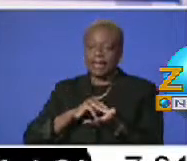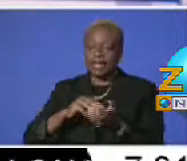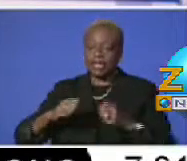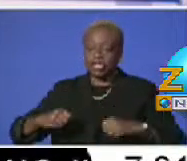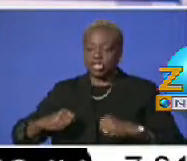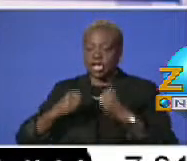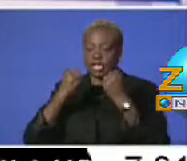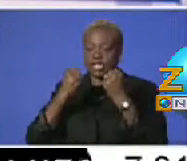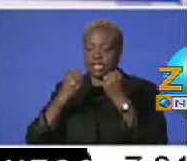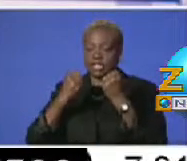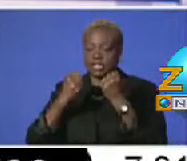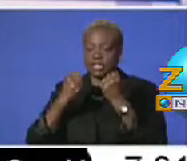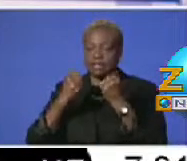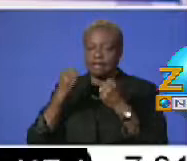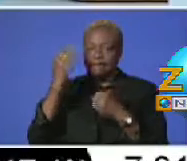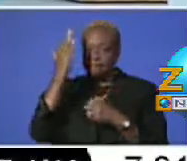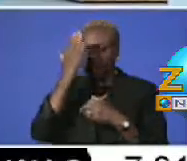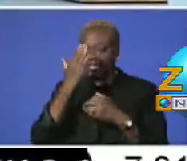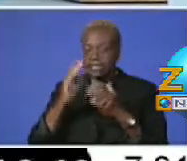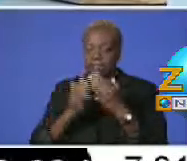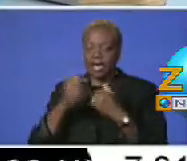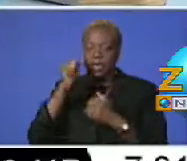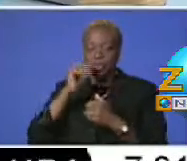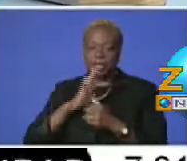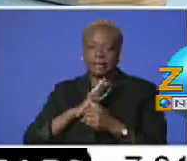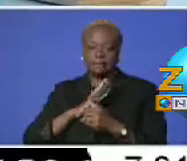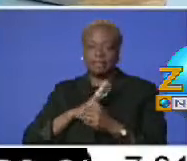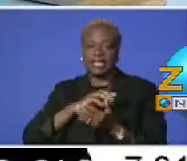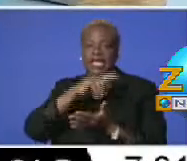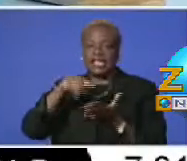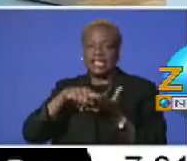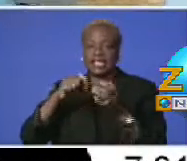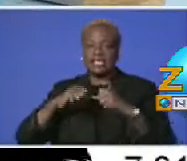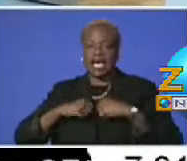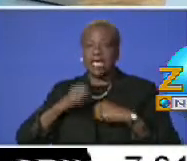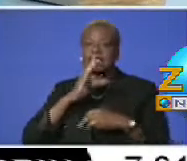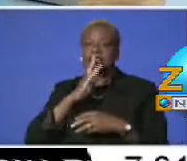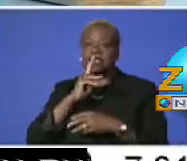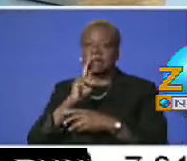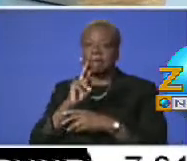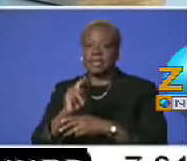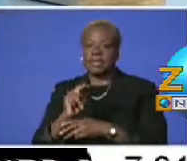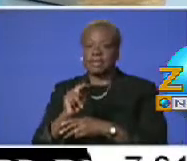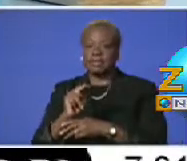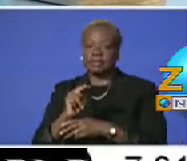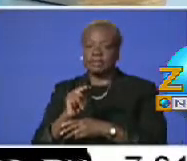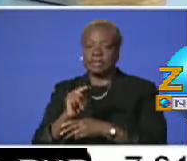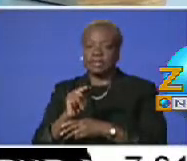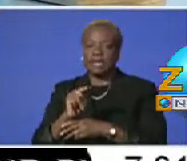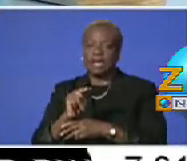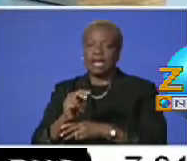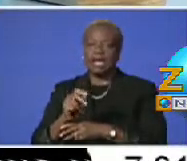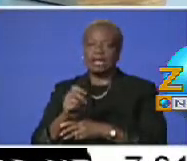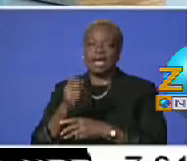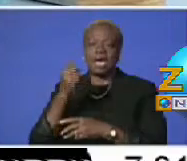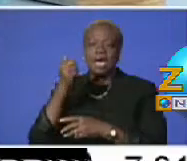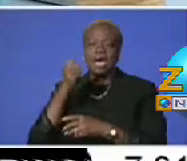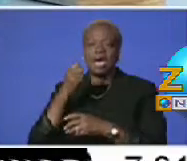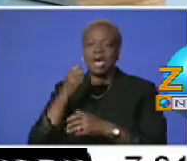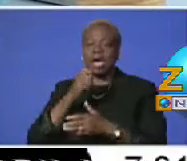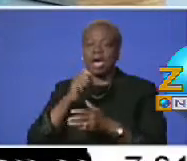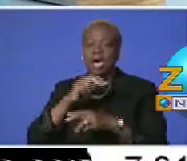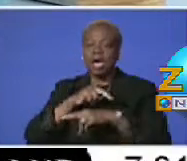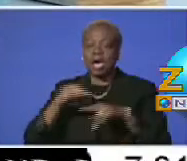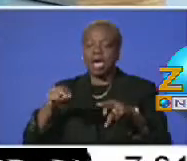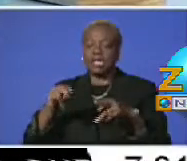Betty Thompson-Moss has the story. This has been an undescribable experience. That